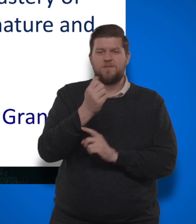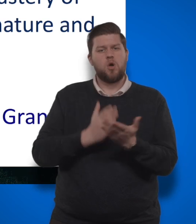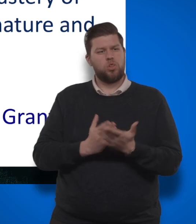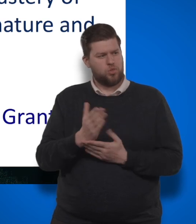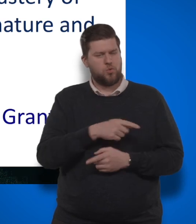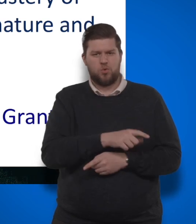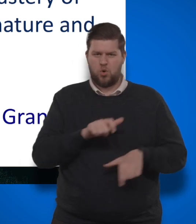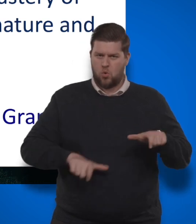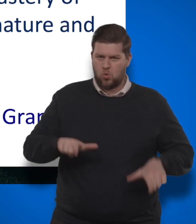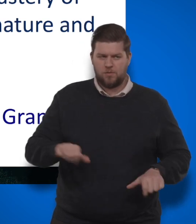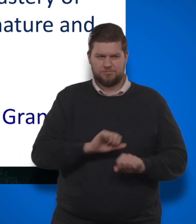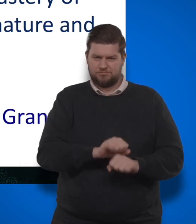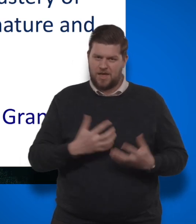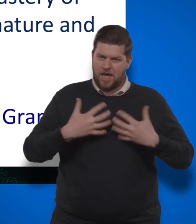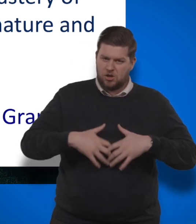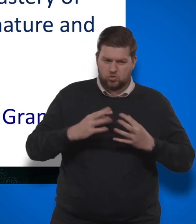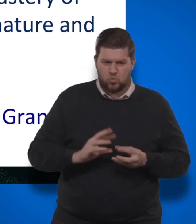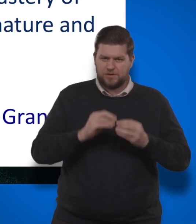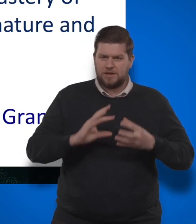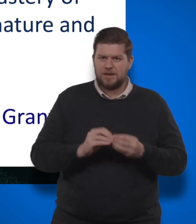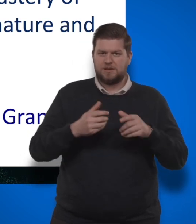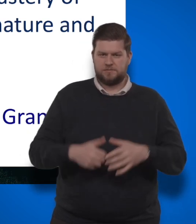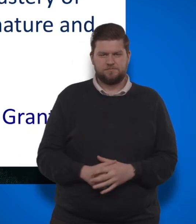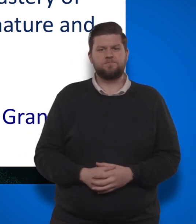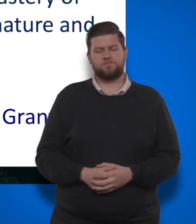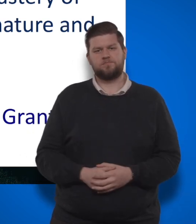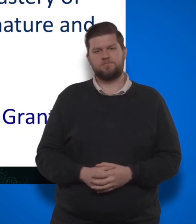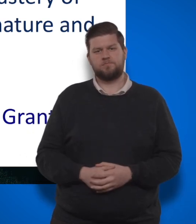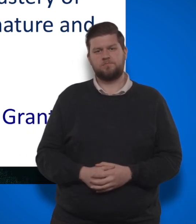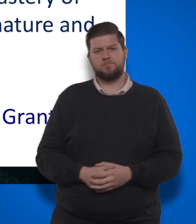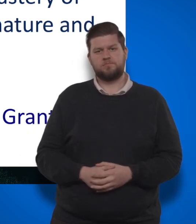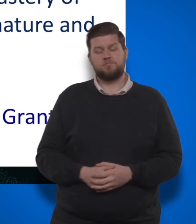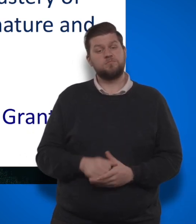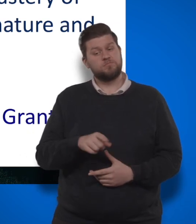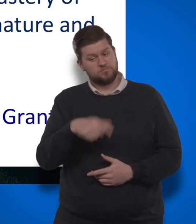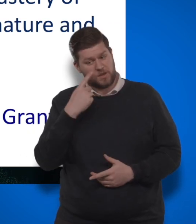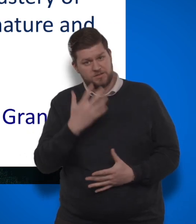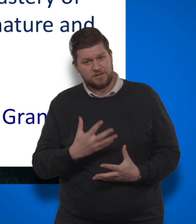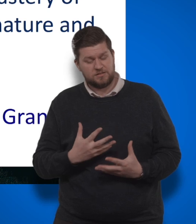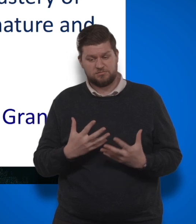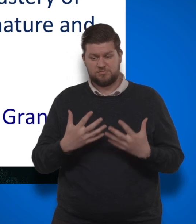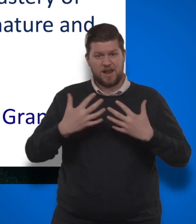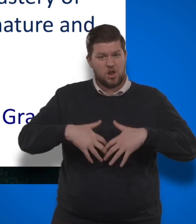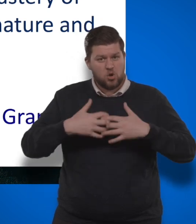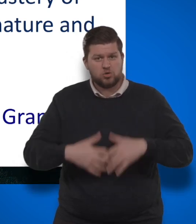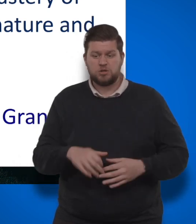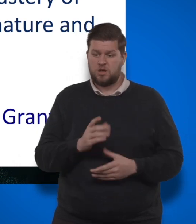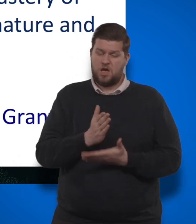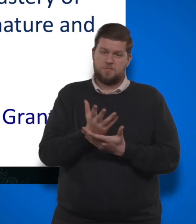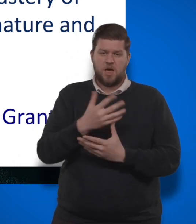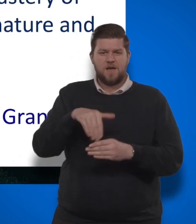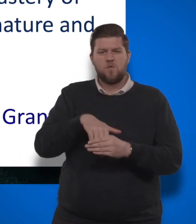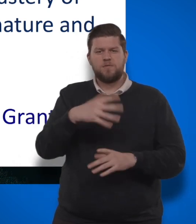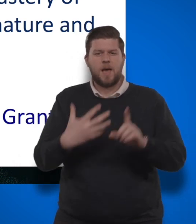and technological intervention. So, as we've seen, technology involves mastery. And unfortunately, in